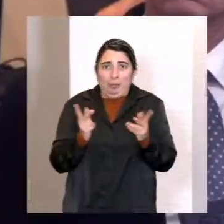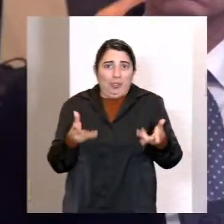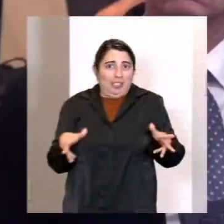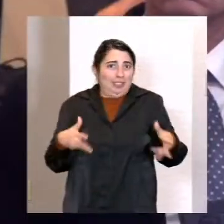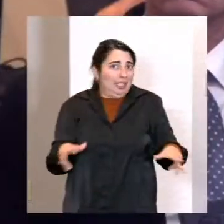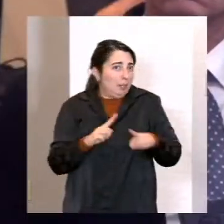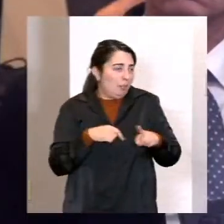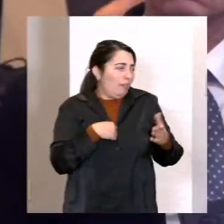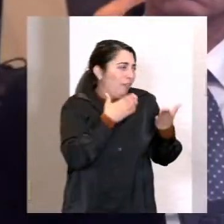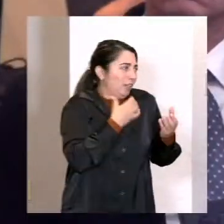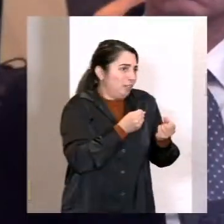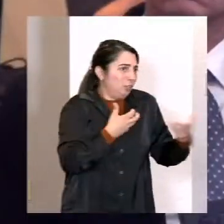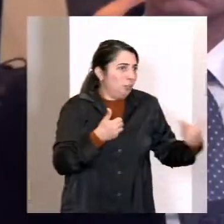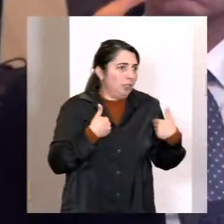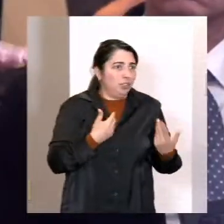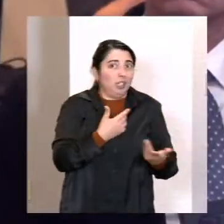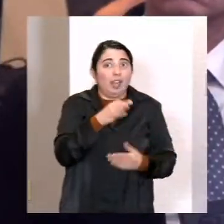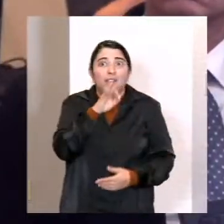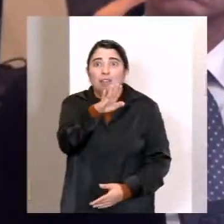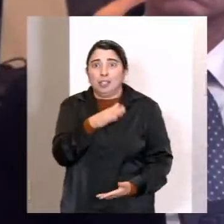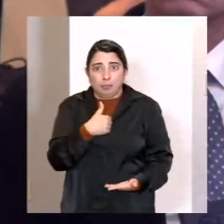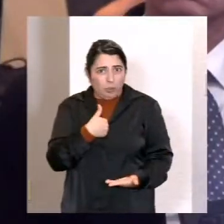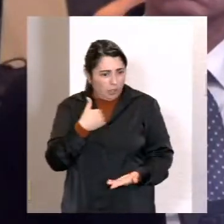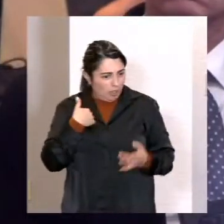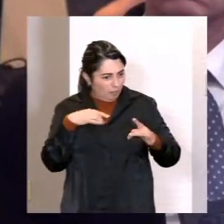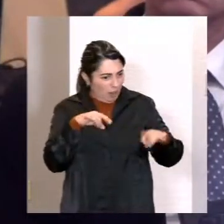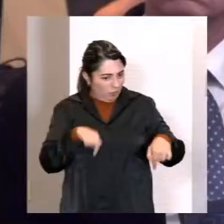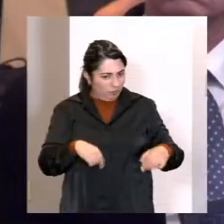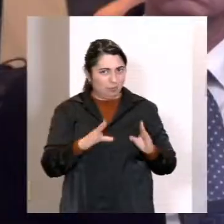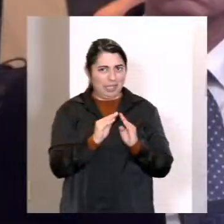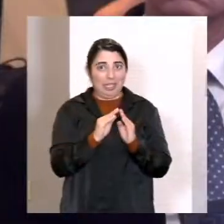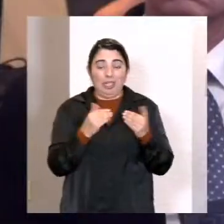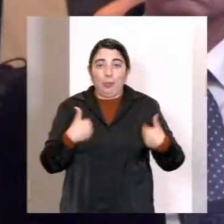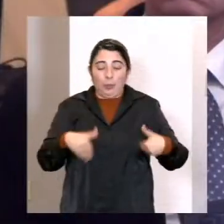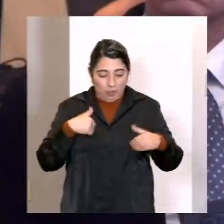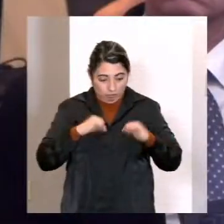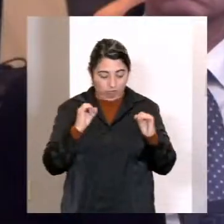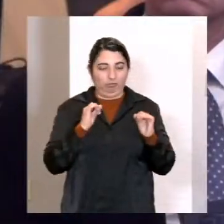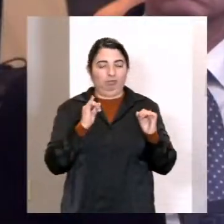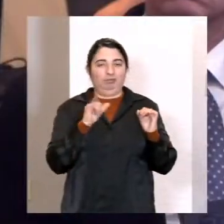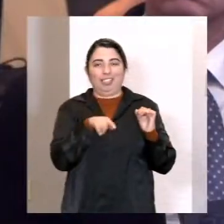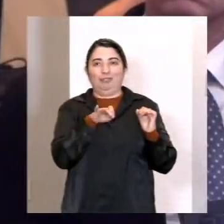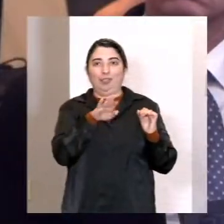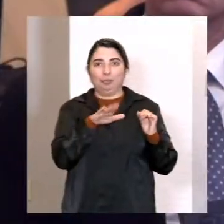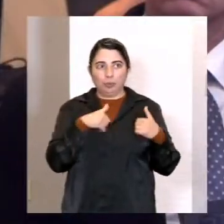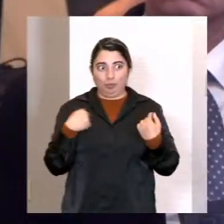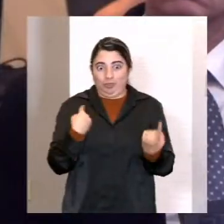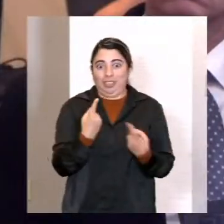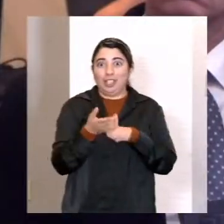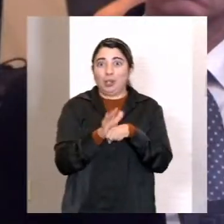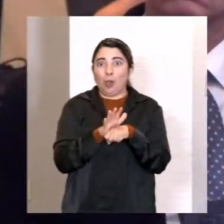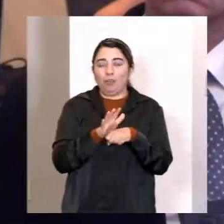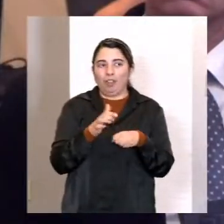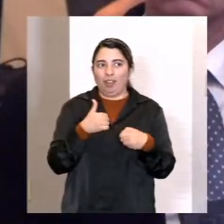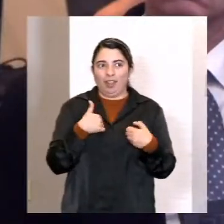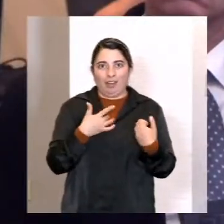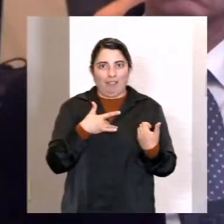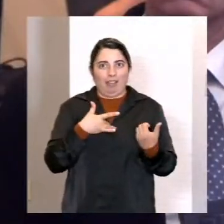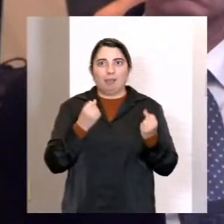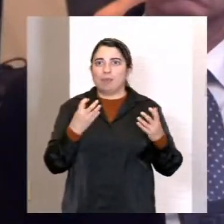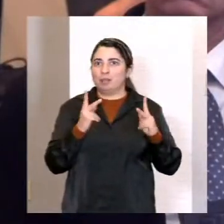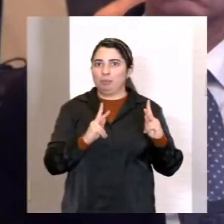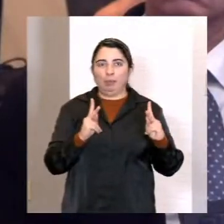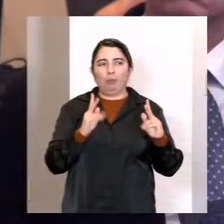appreciate you guys. Somehow I found you guys on Facebook and found out about this meeting, because ever since COVID, going to meetings haven't really